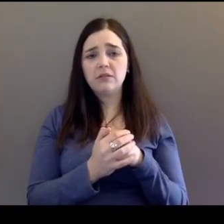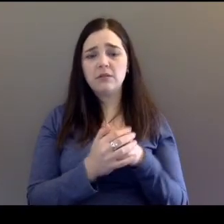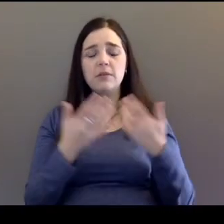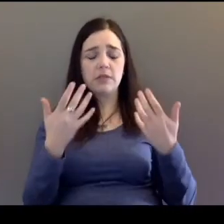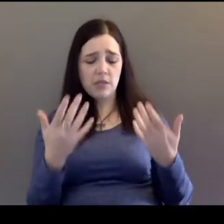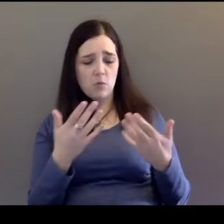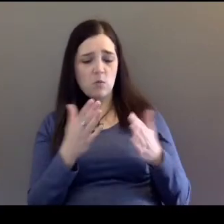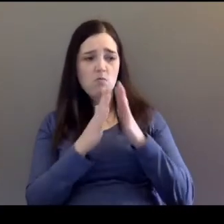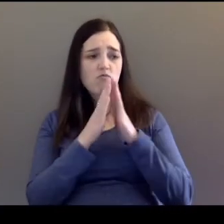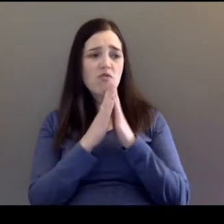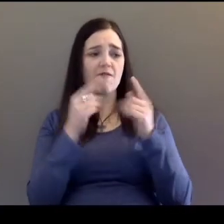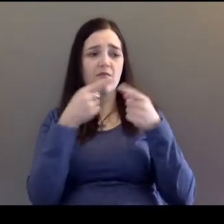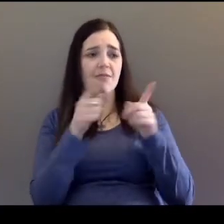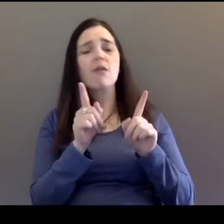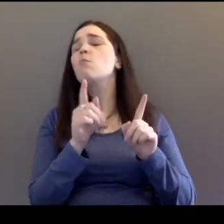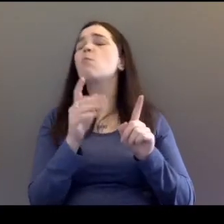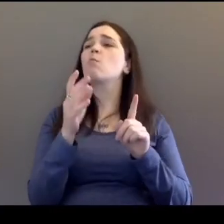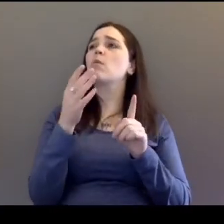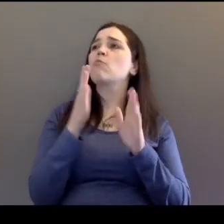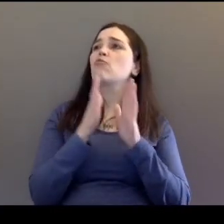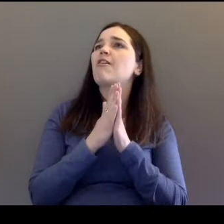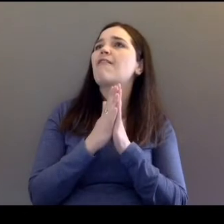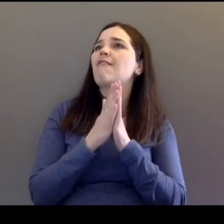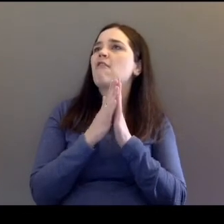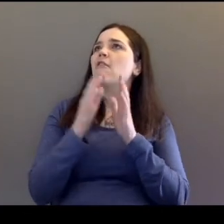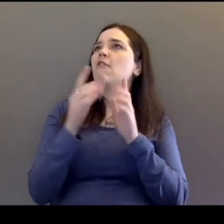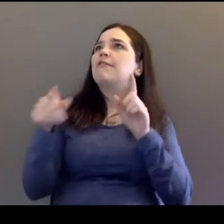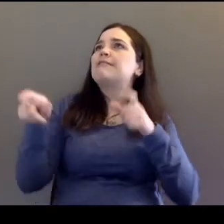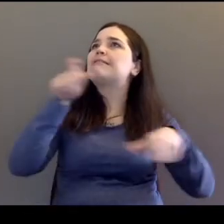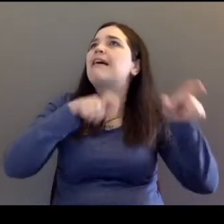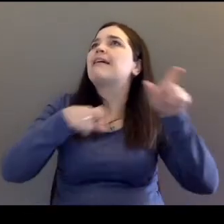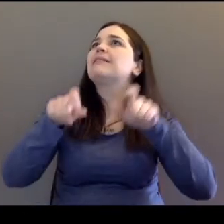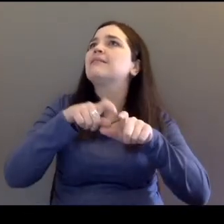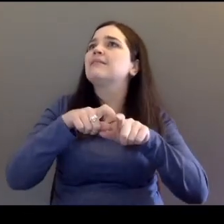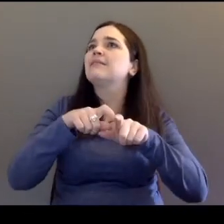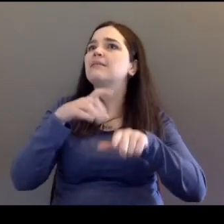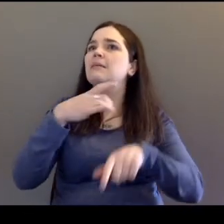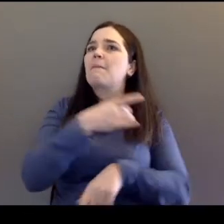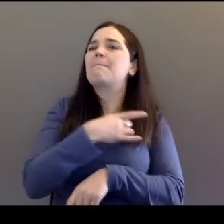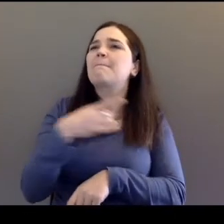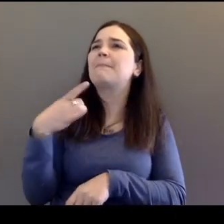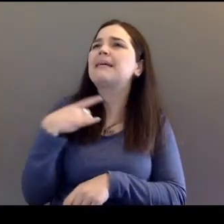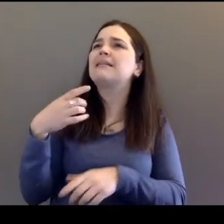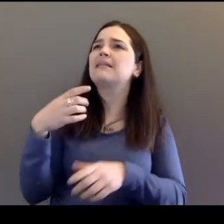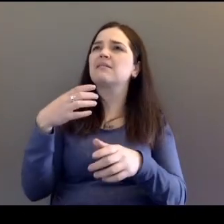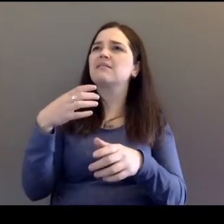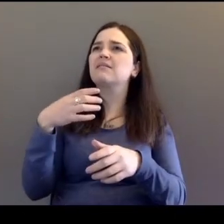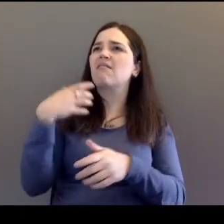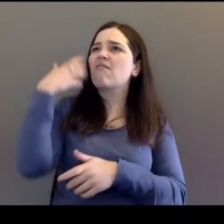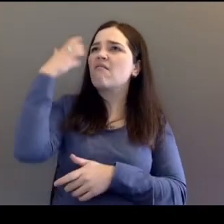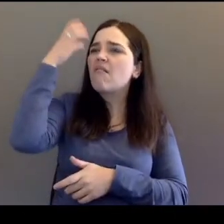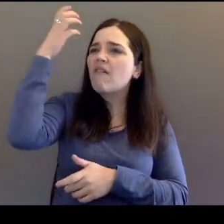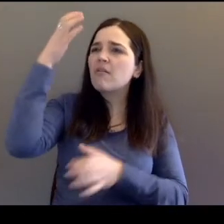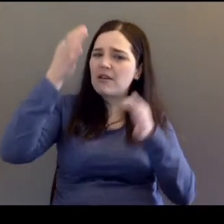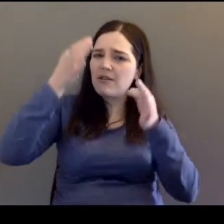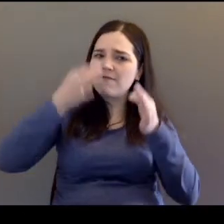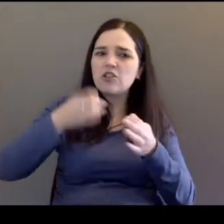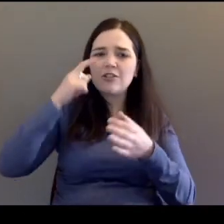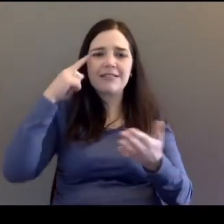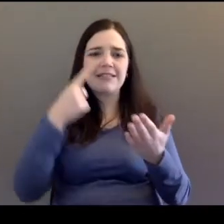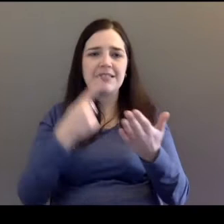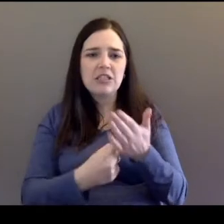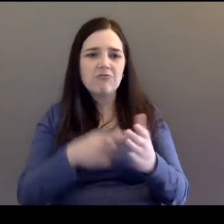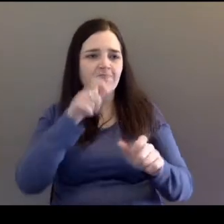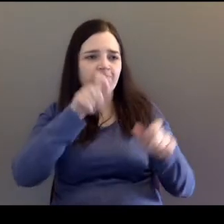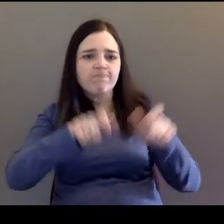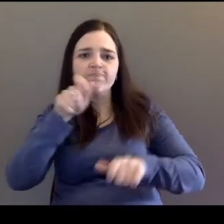And as we pray for them, Lord, we pray for the scientists, the medics, the government officials, the decision makers. Thank